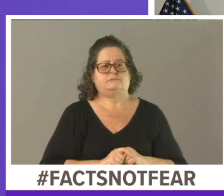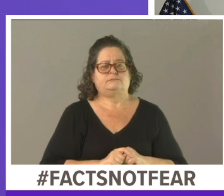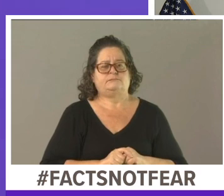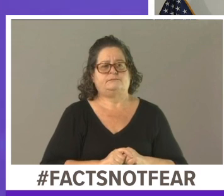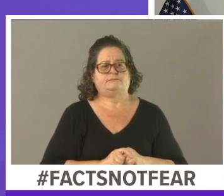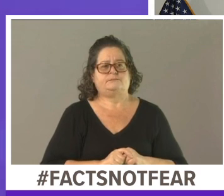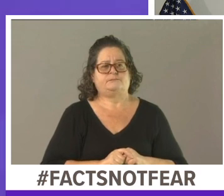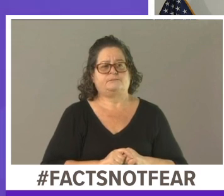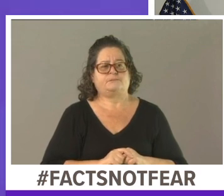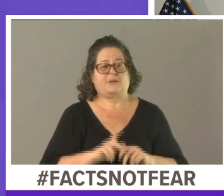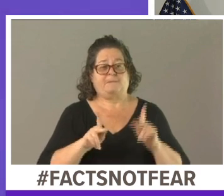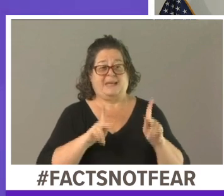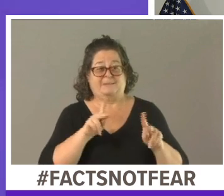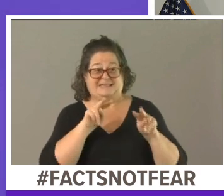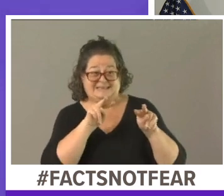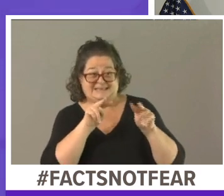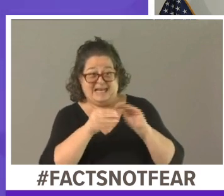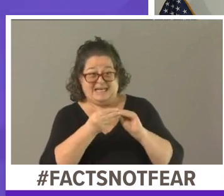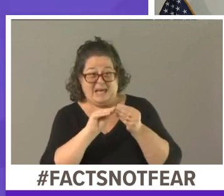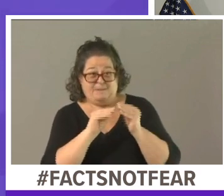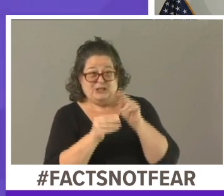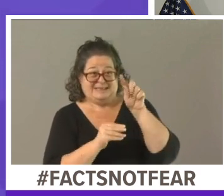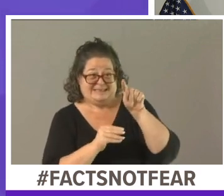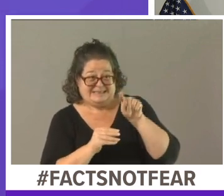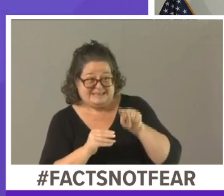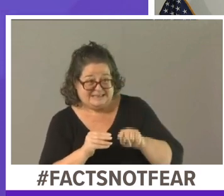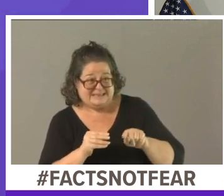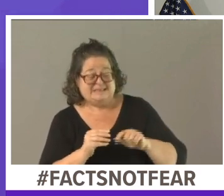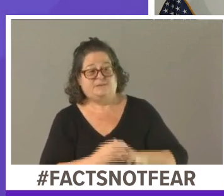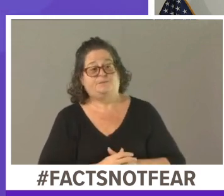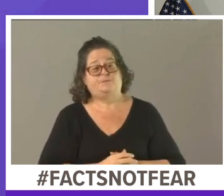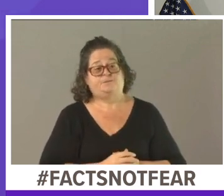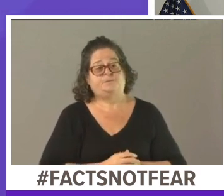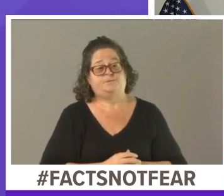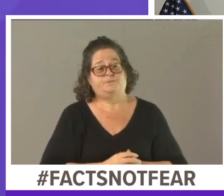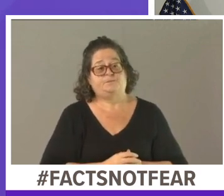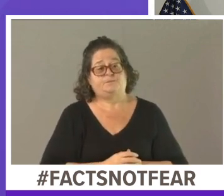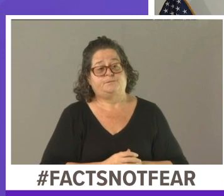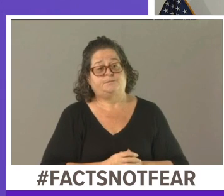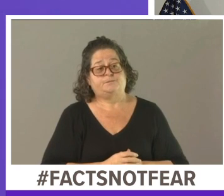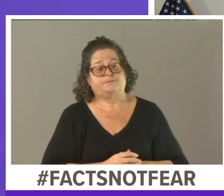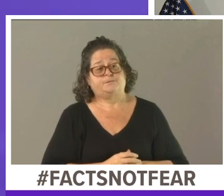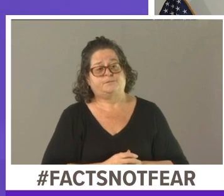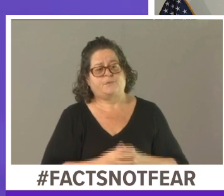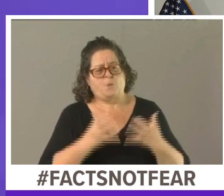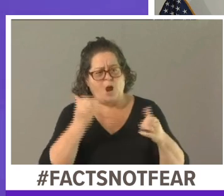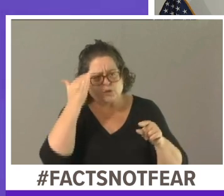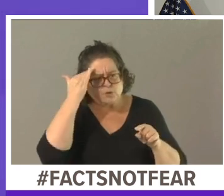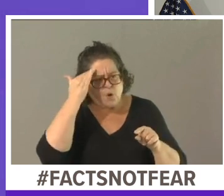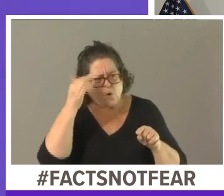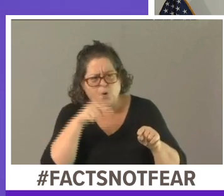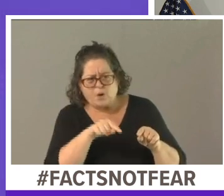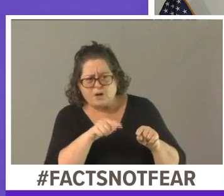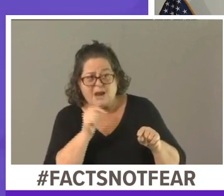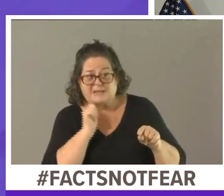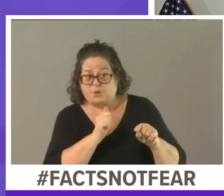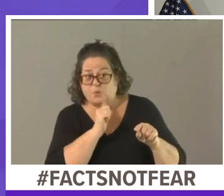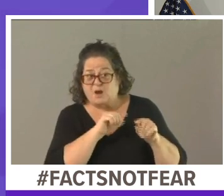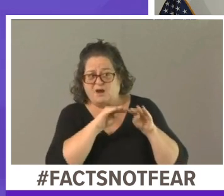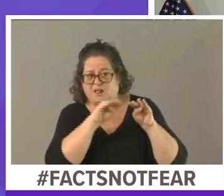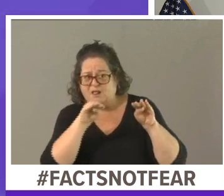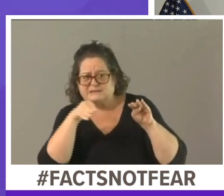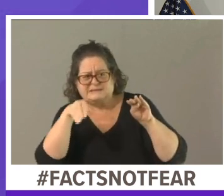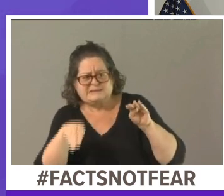they watched or the metrics that they could find to see if Arizona was going in the right direction, which metrics would